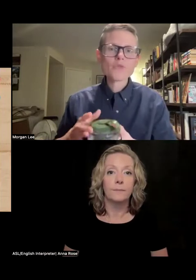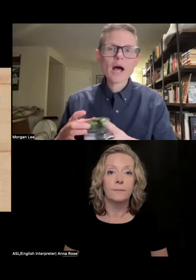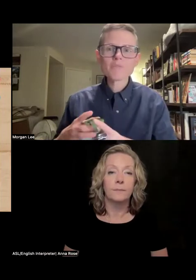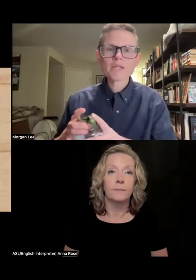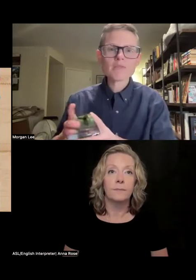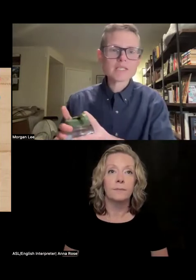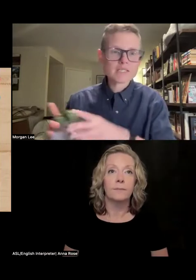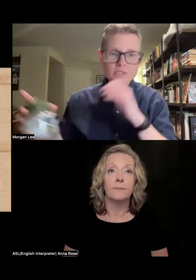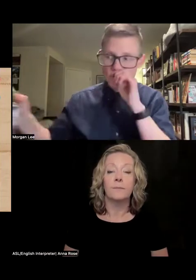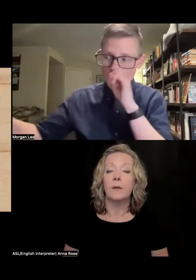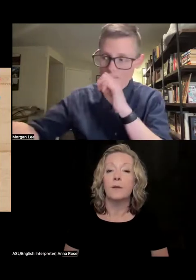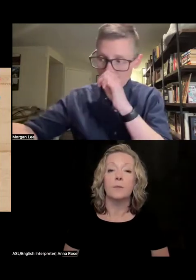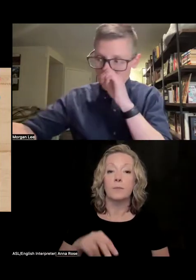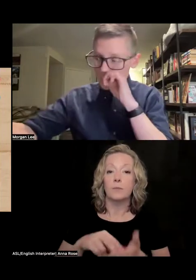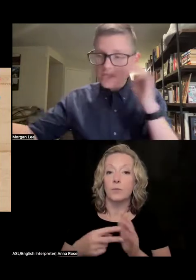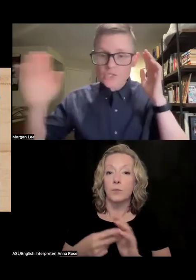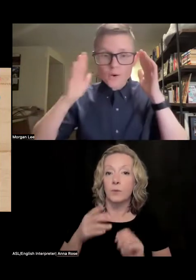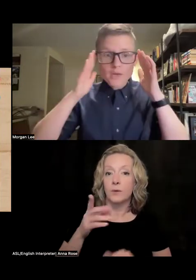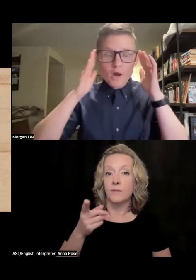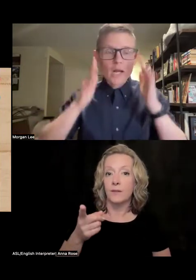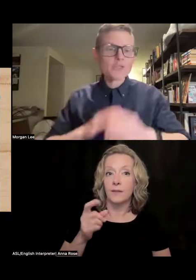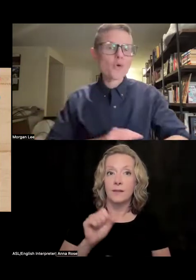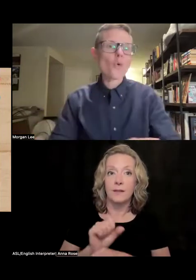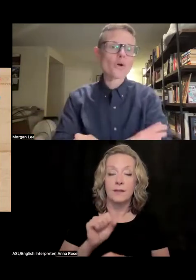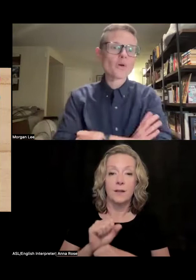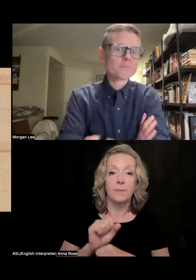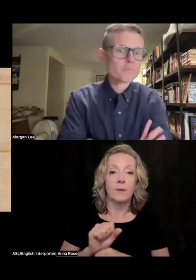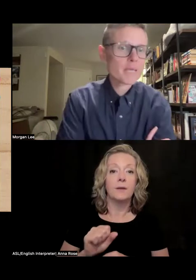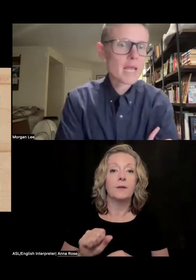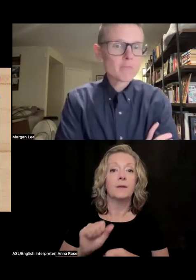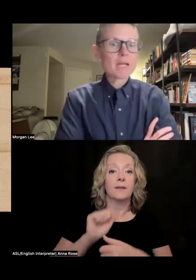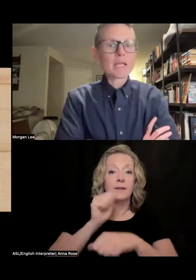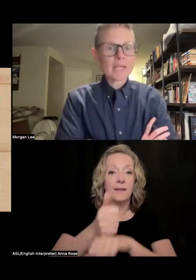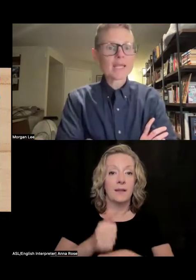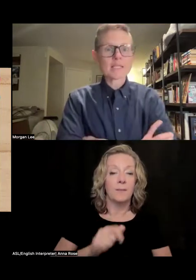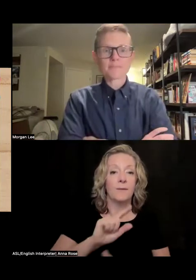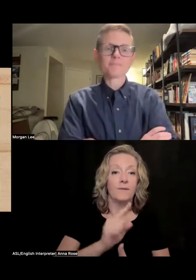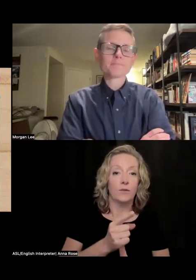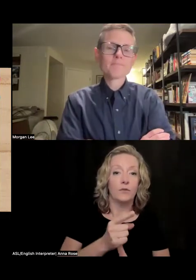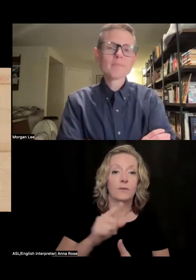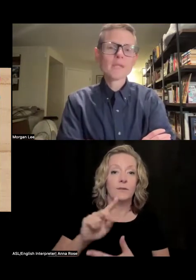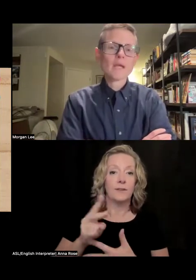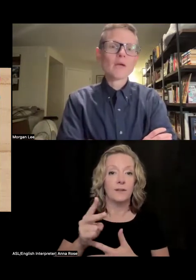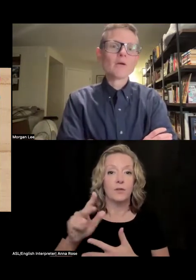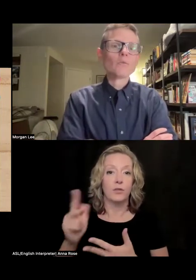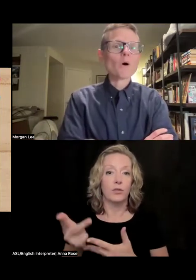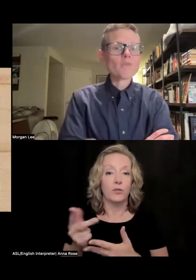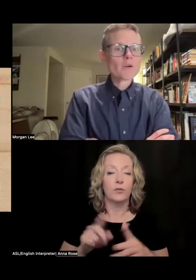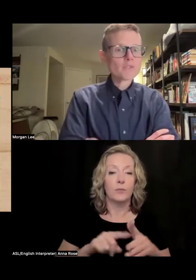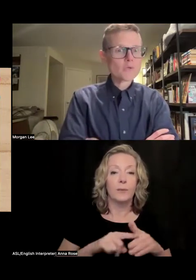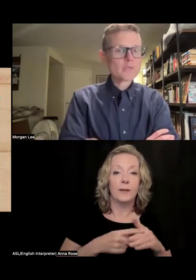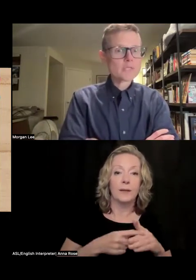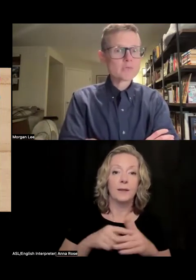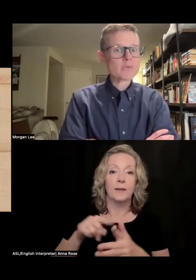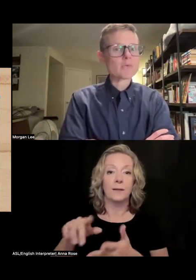So the object of this is to put the story in chronological order, beginning, middle, and end. One of